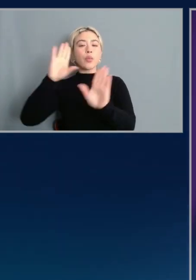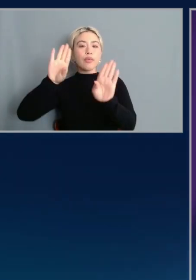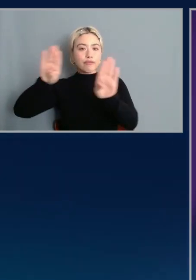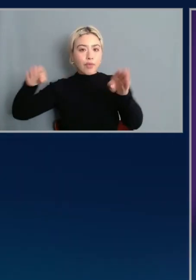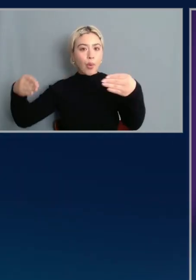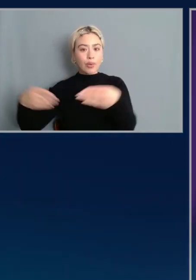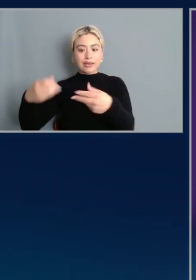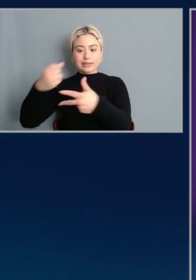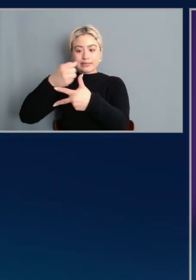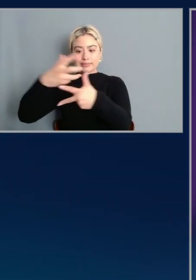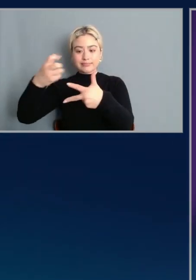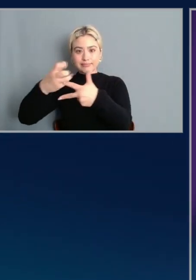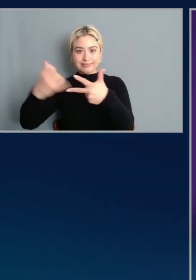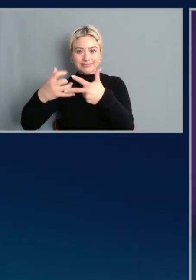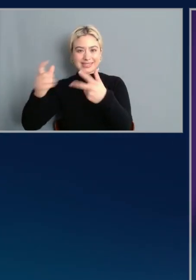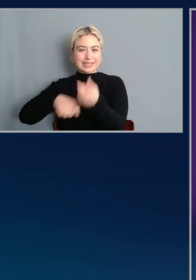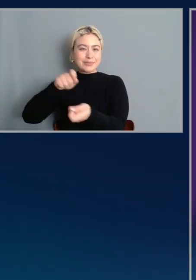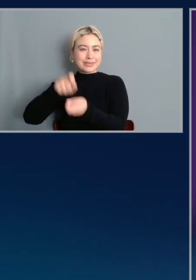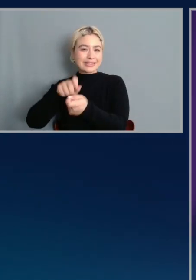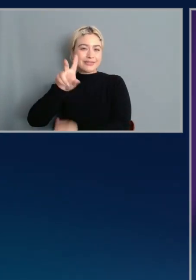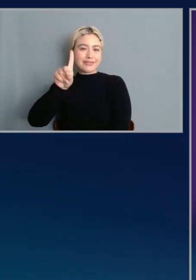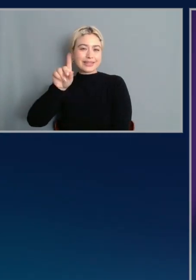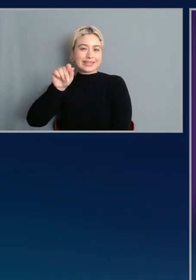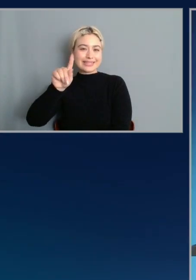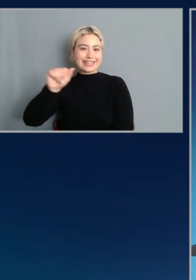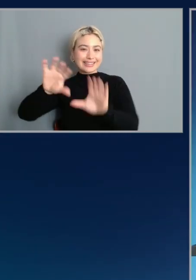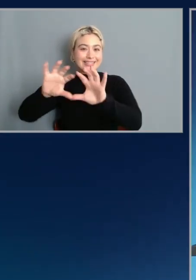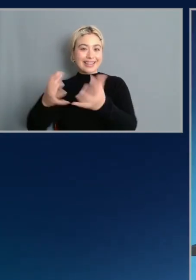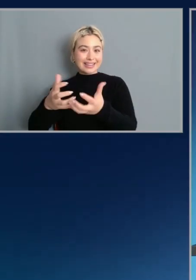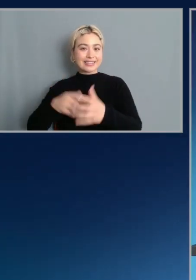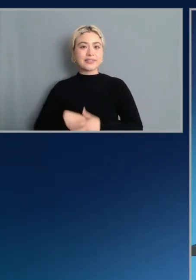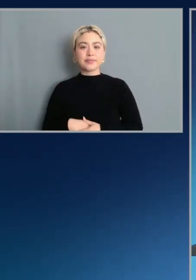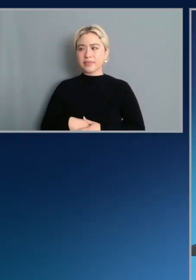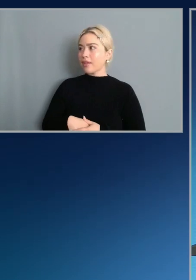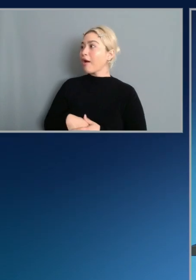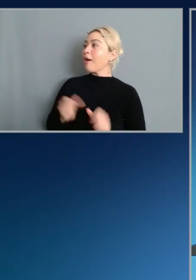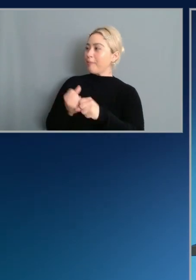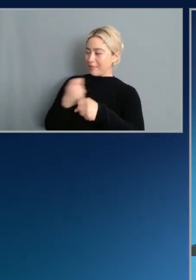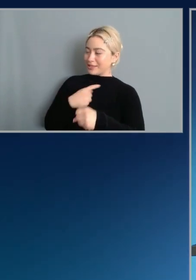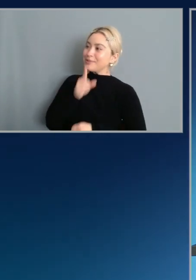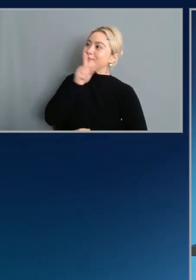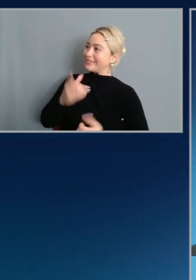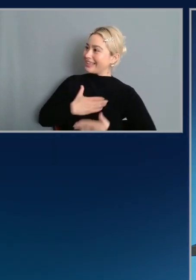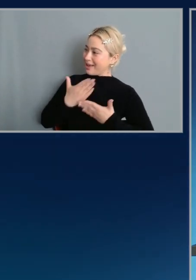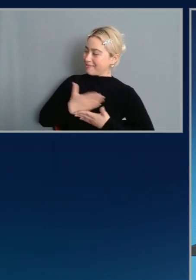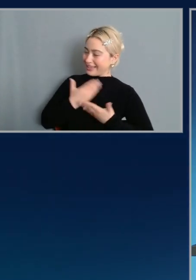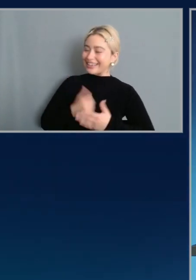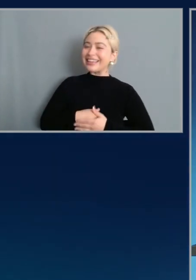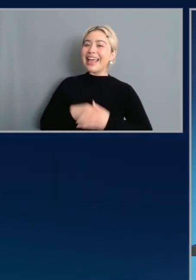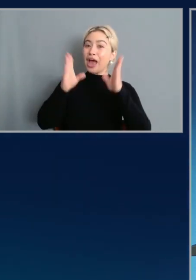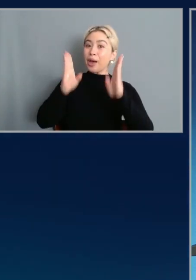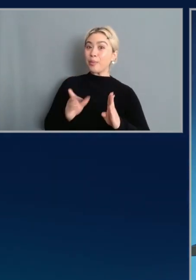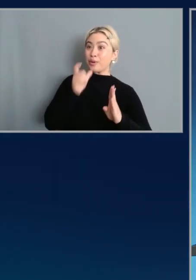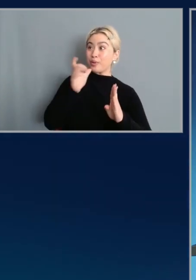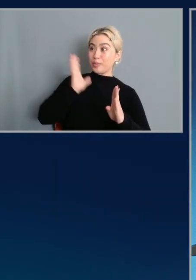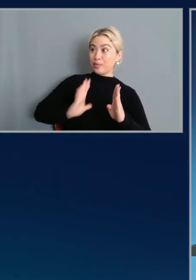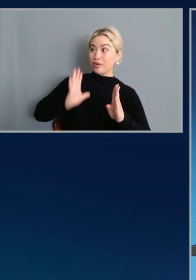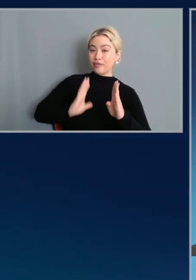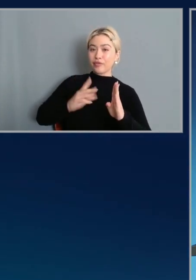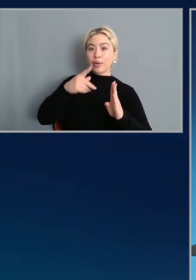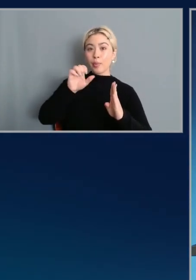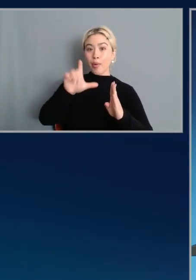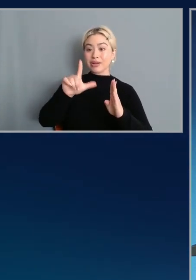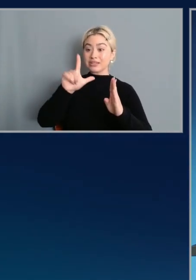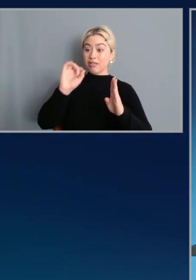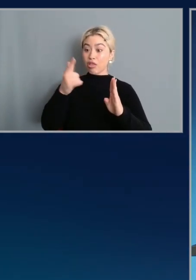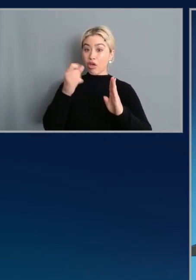on that specific data set. This makes me very happy. So as a person who used to parse logs in the past,